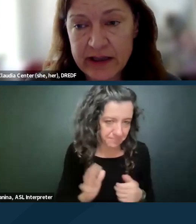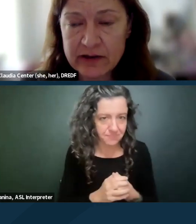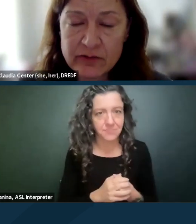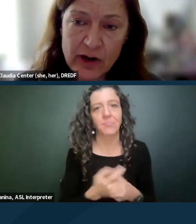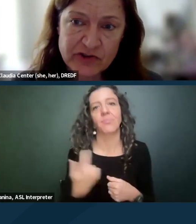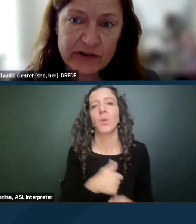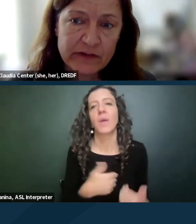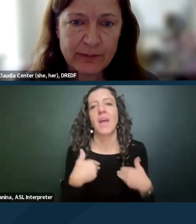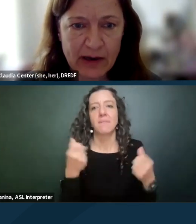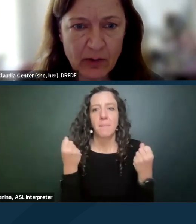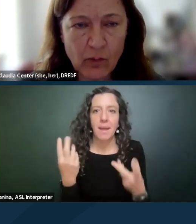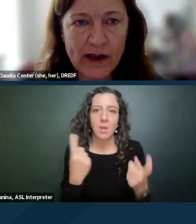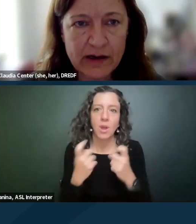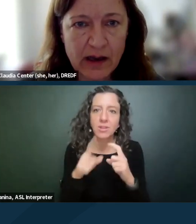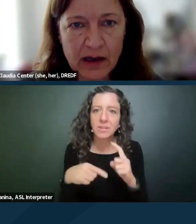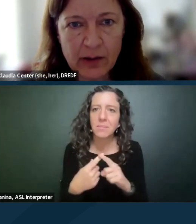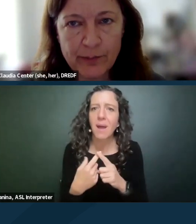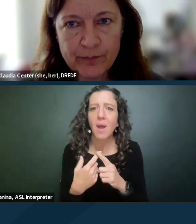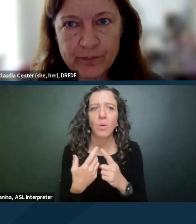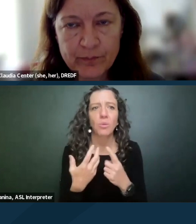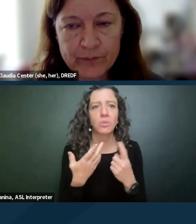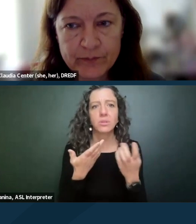We've gotten a lot of questions about what